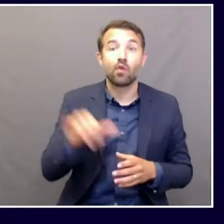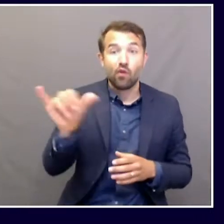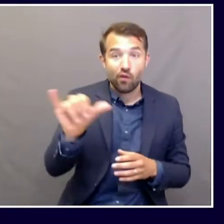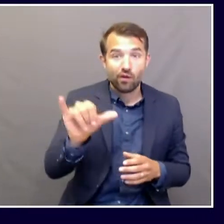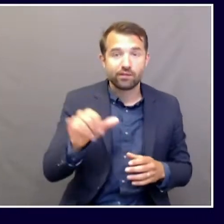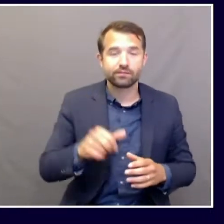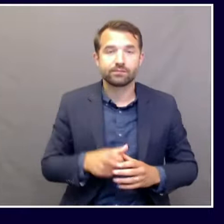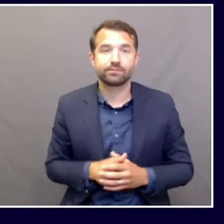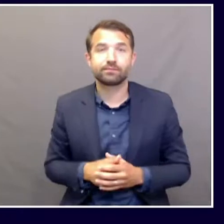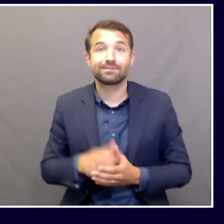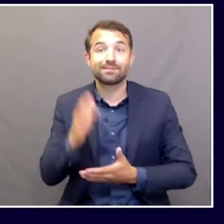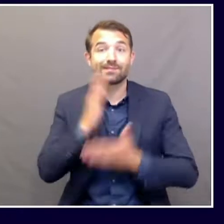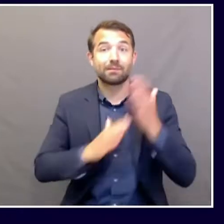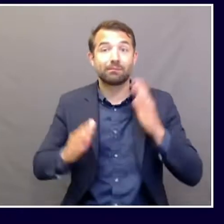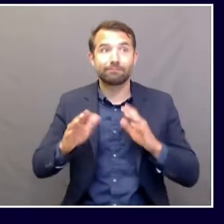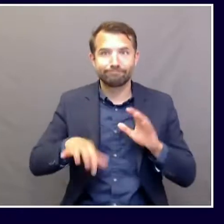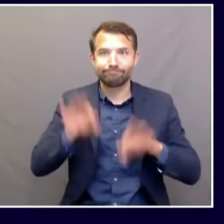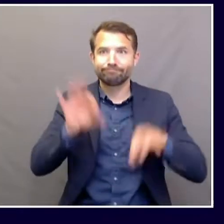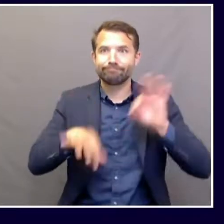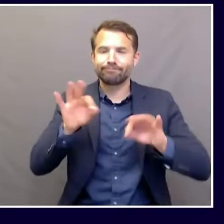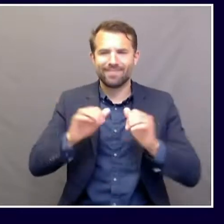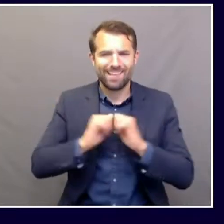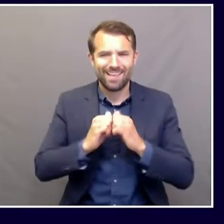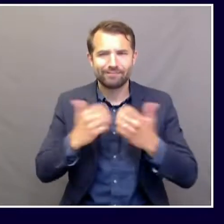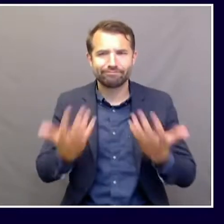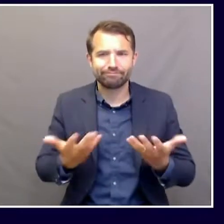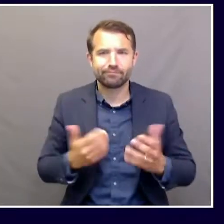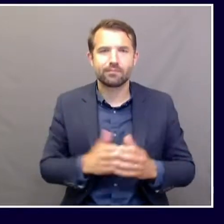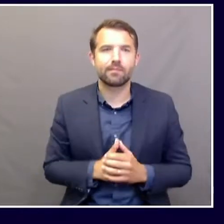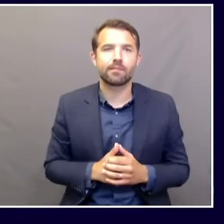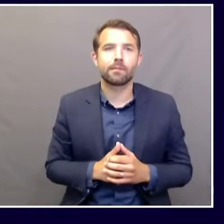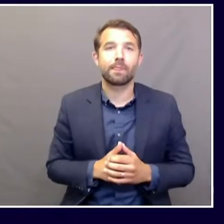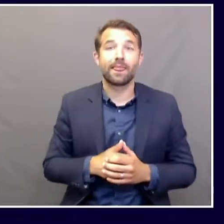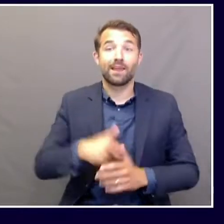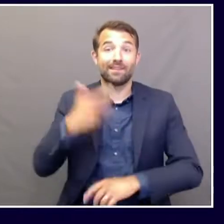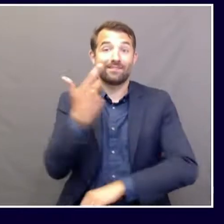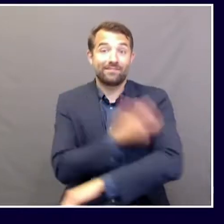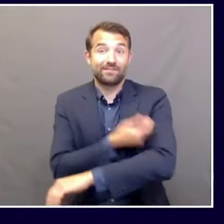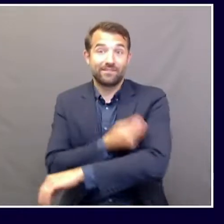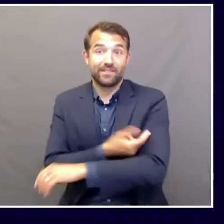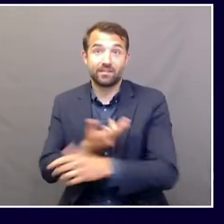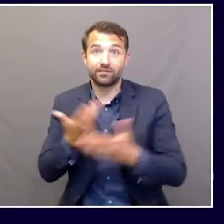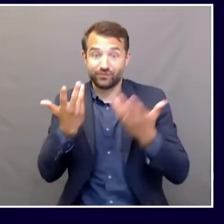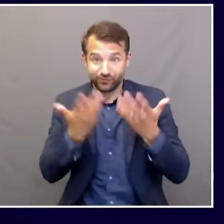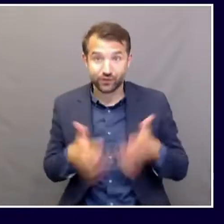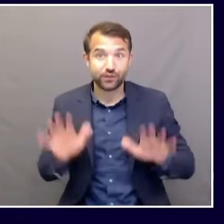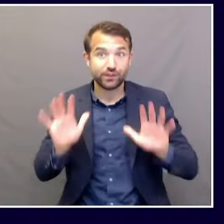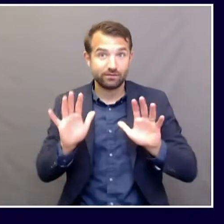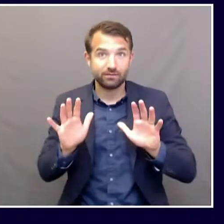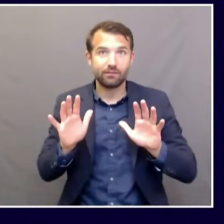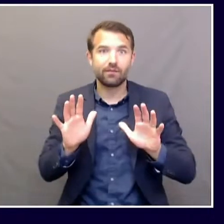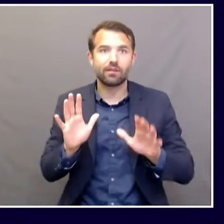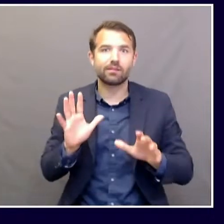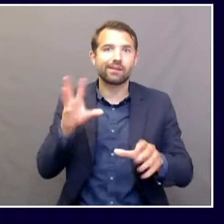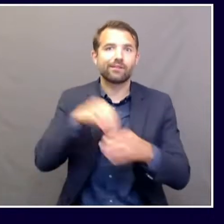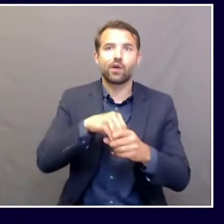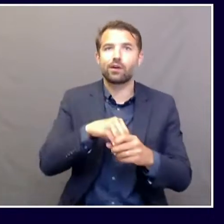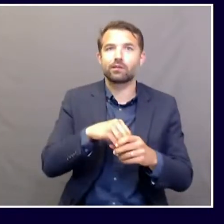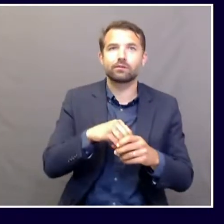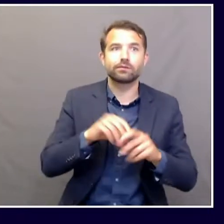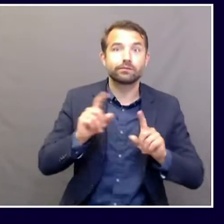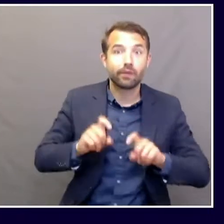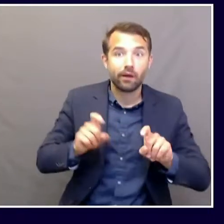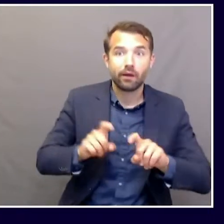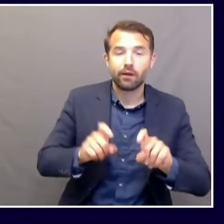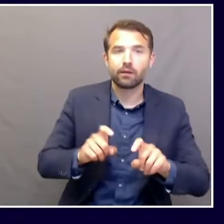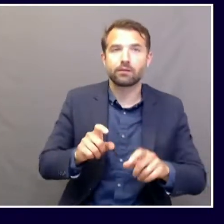of those who are vaccinated are still participating in various types of testing, maybe at their workplace, maybe because of another